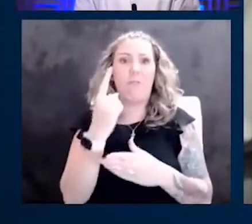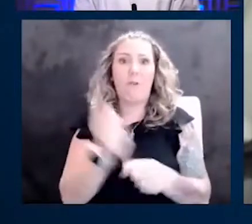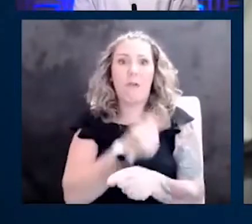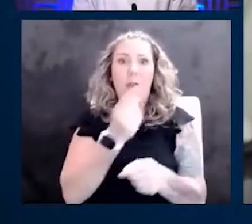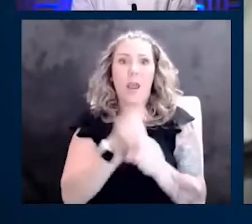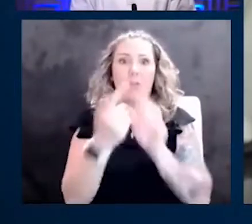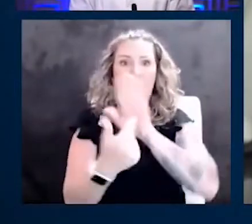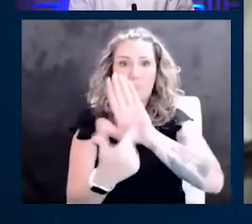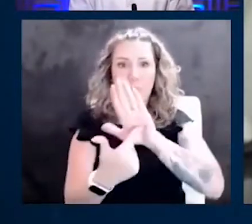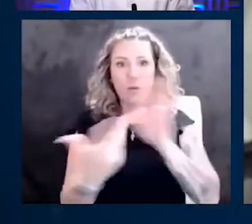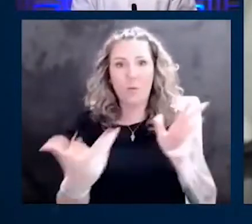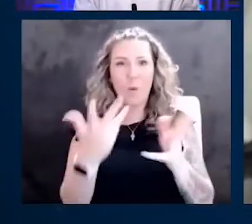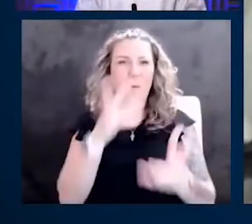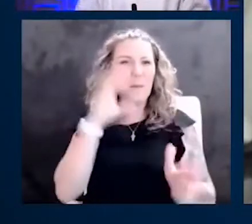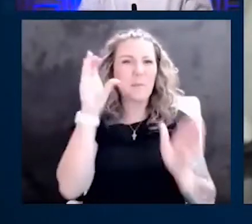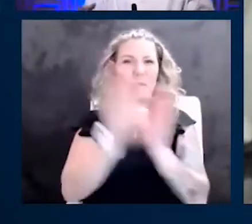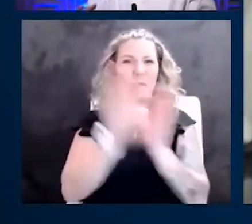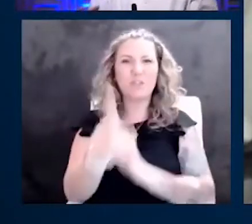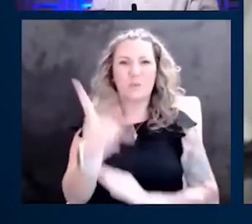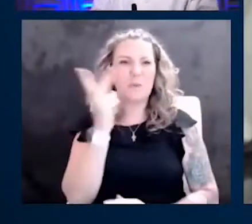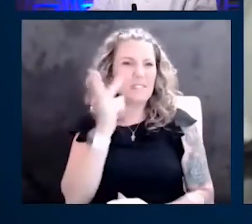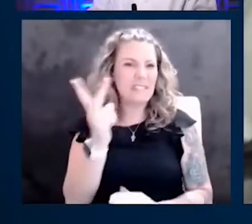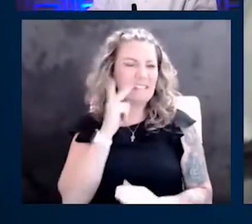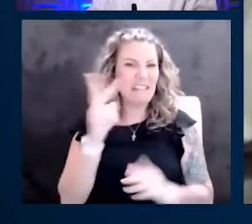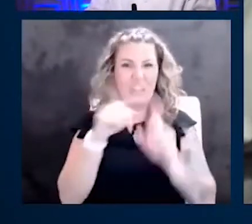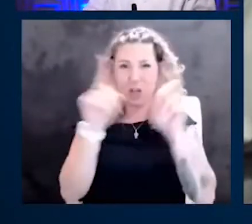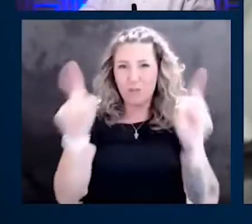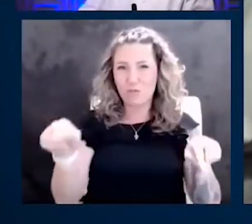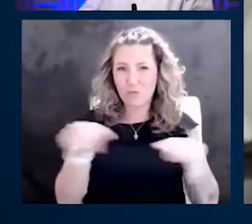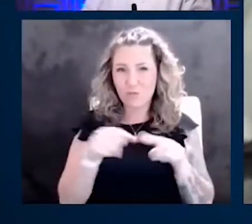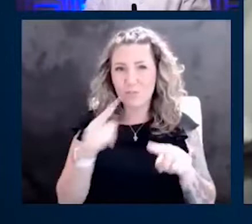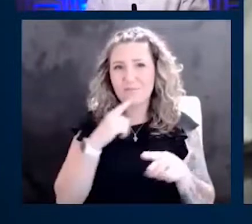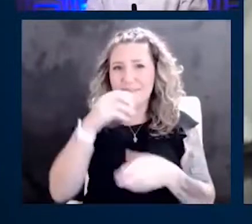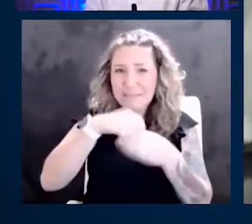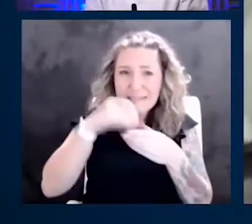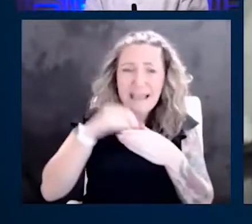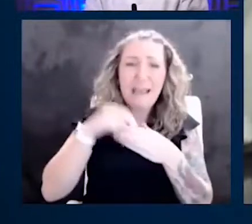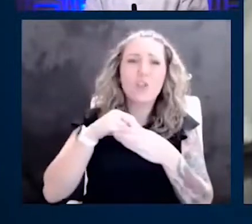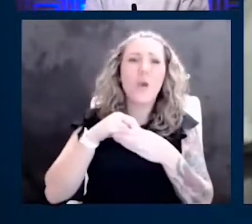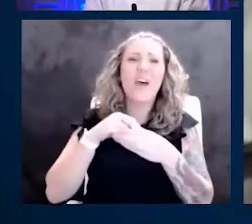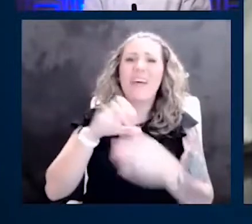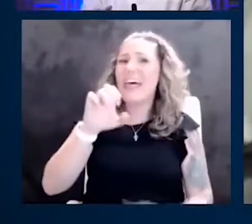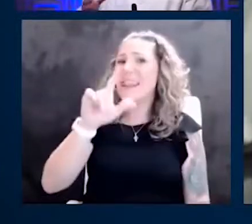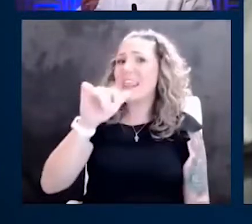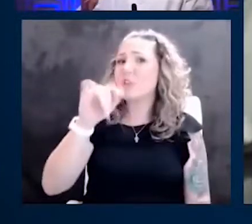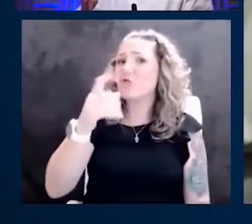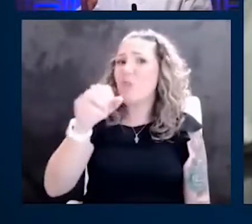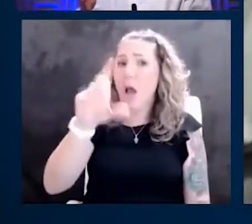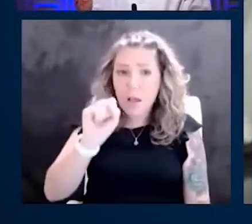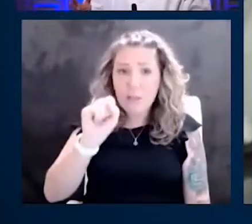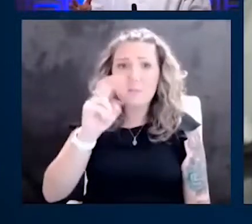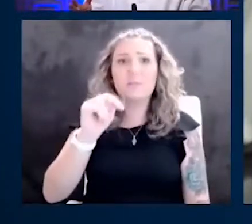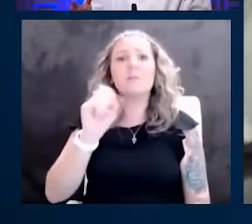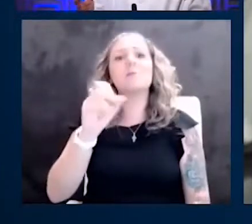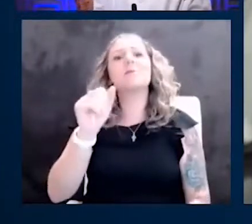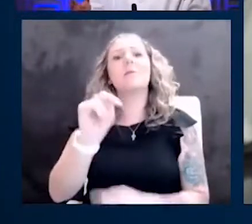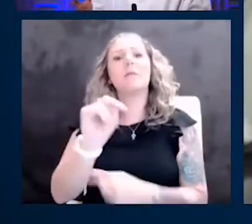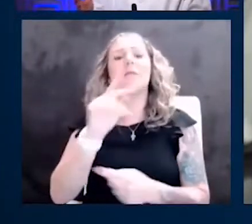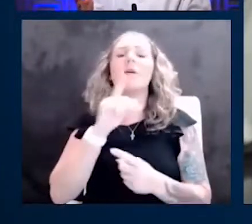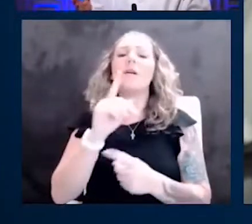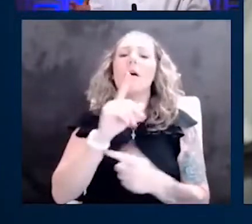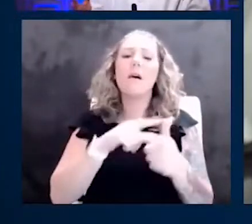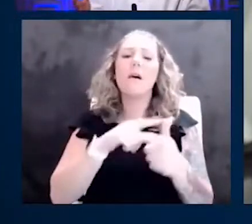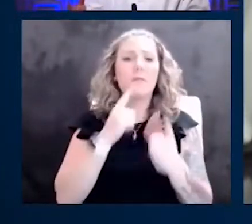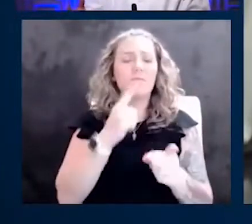what's up there on your screen. And you have to remember, in those you have electrons and different, it's just really more representative of what